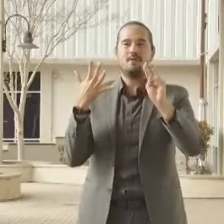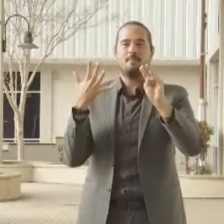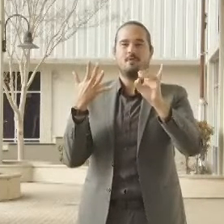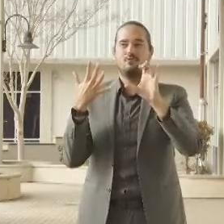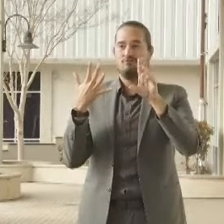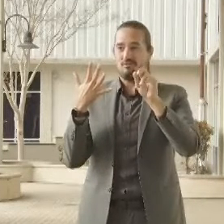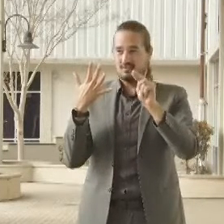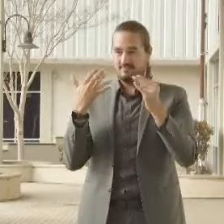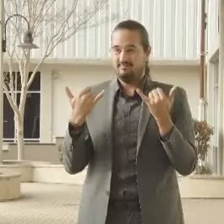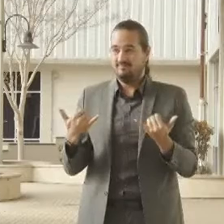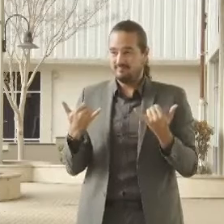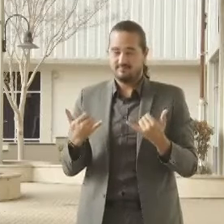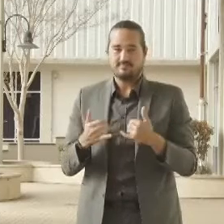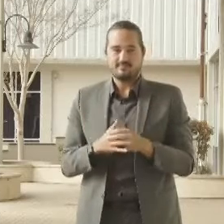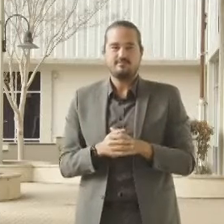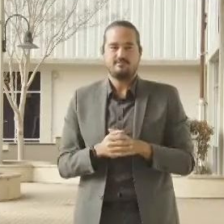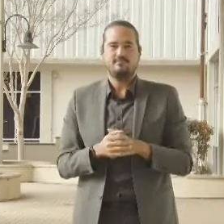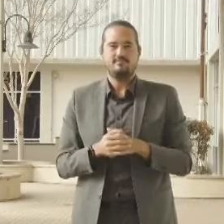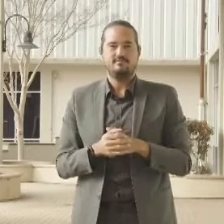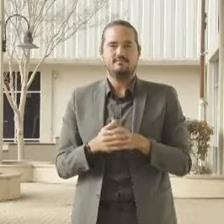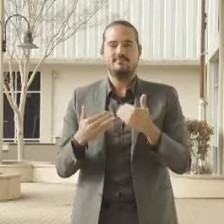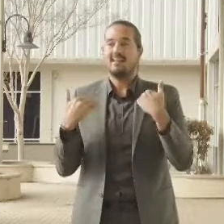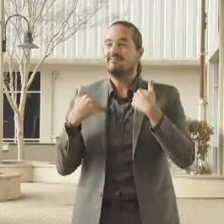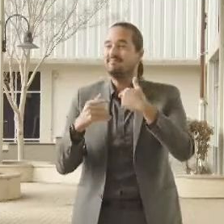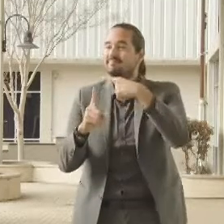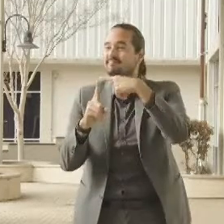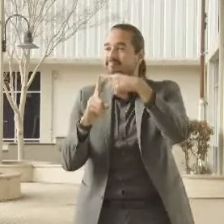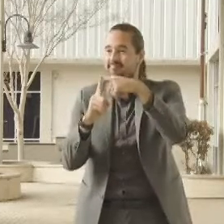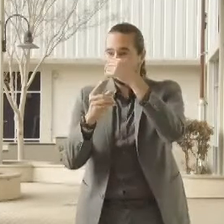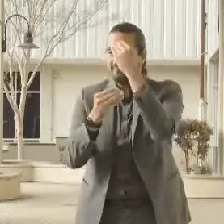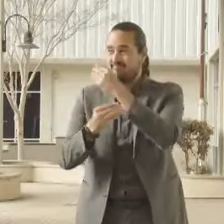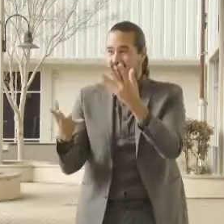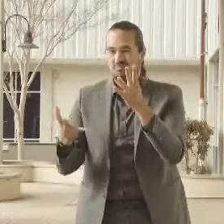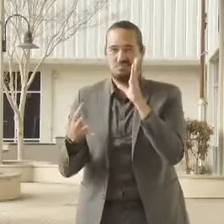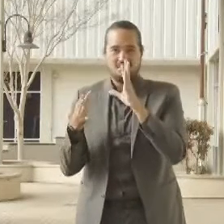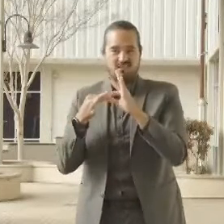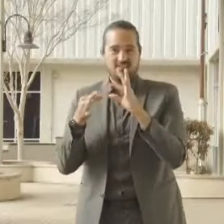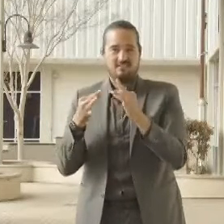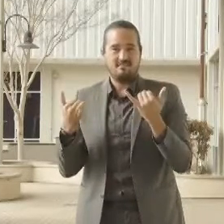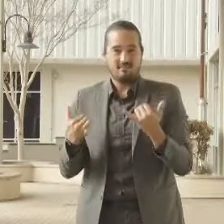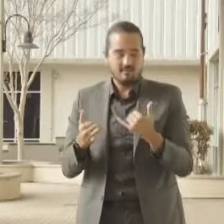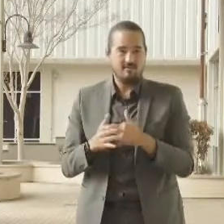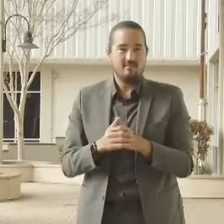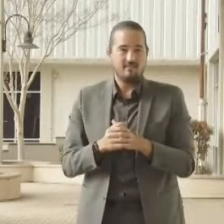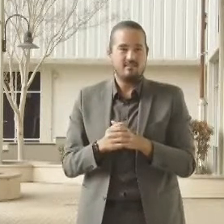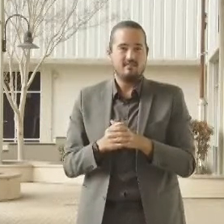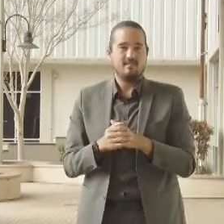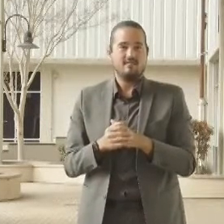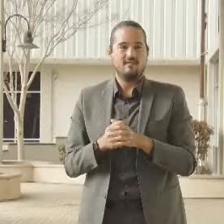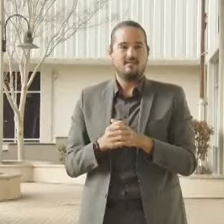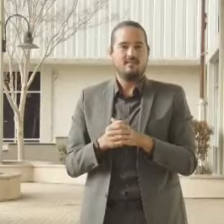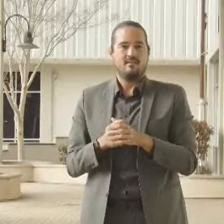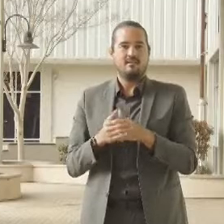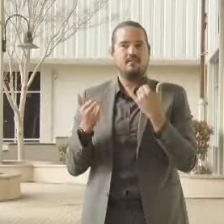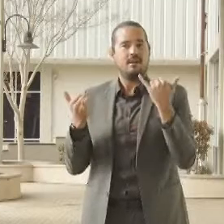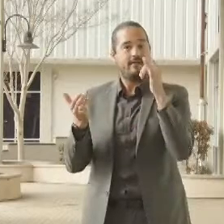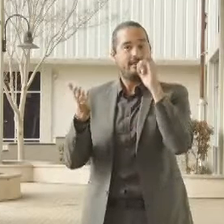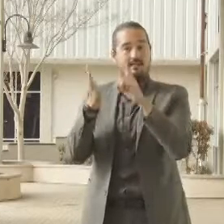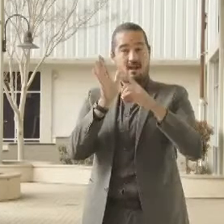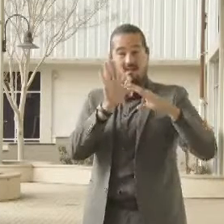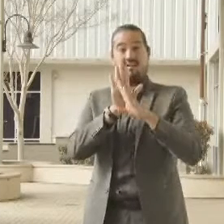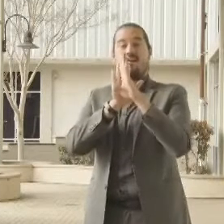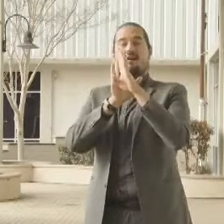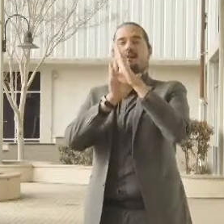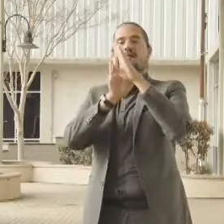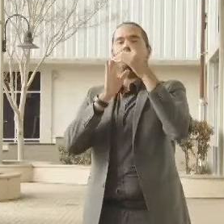have some good news to share, which is that we are on our way down. We're on our way down the